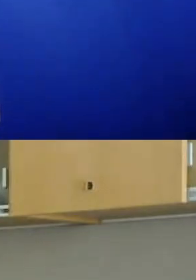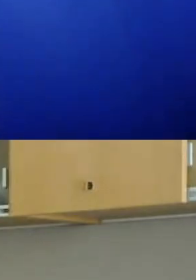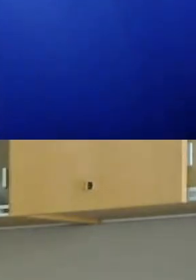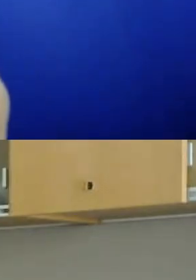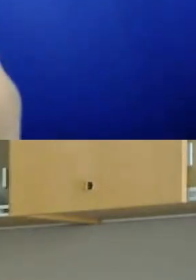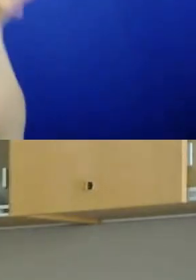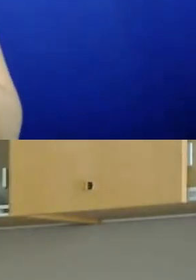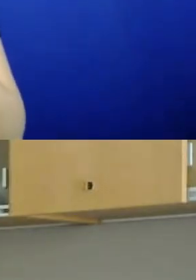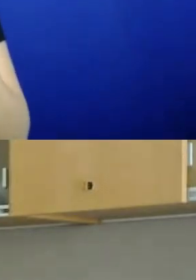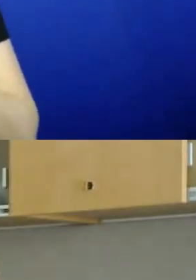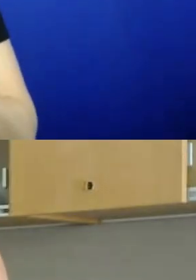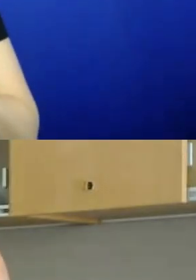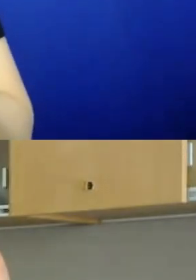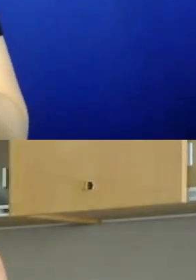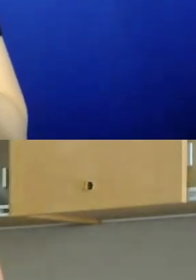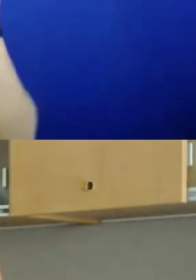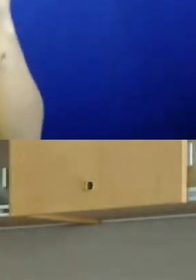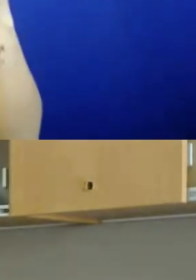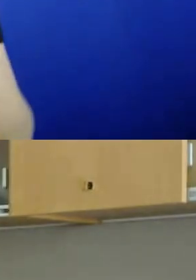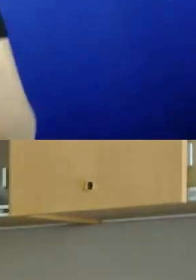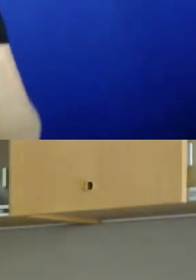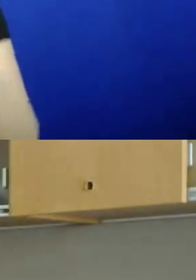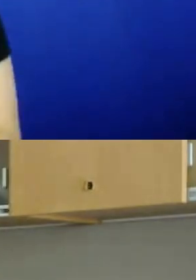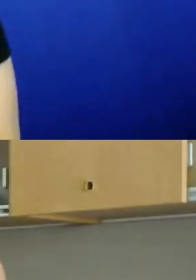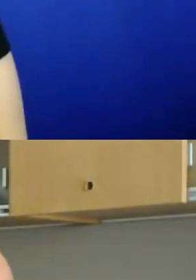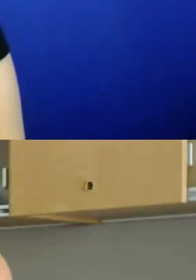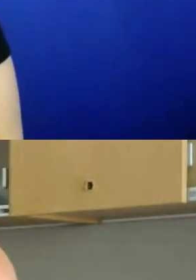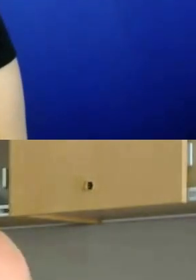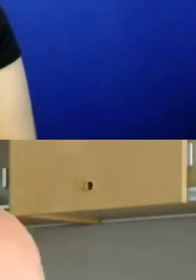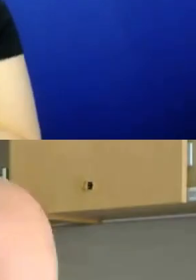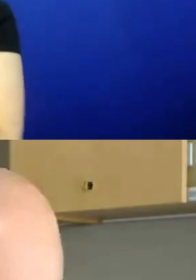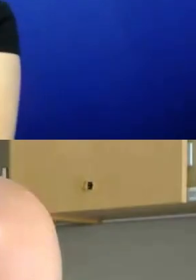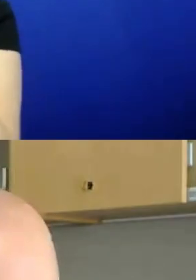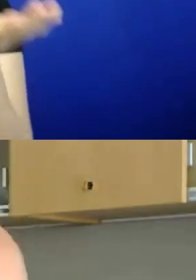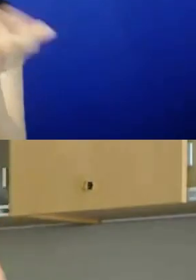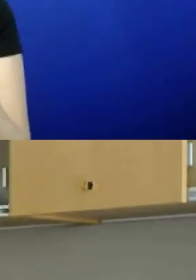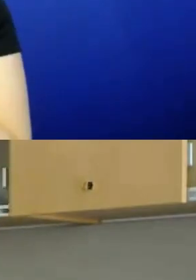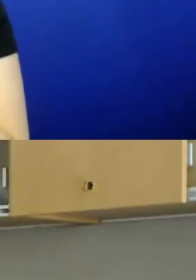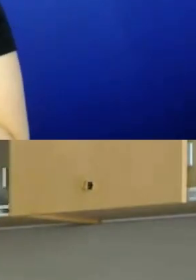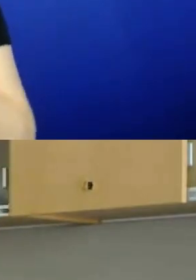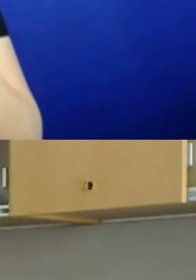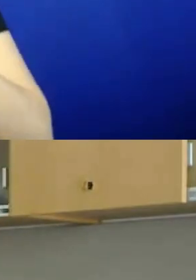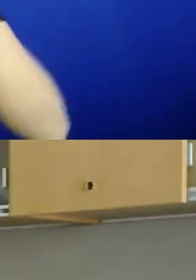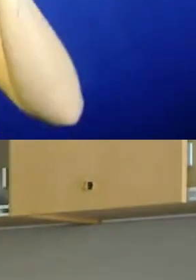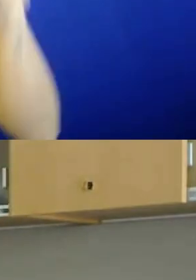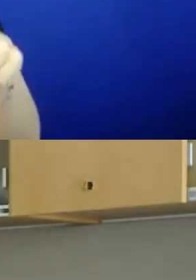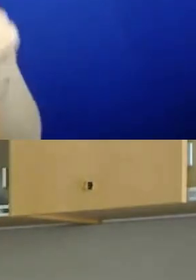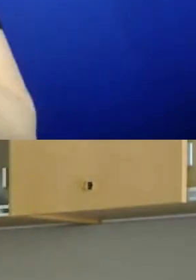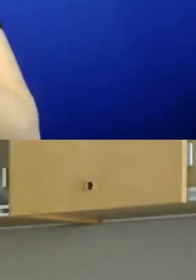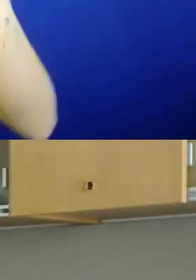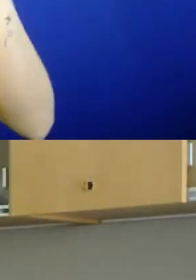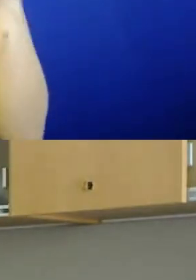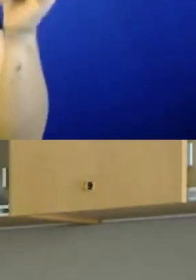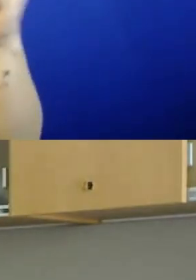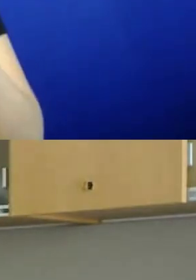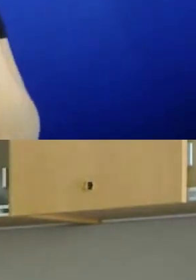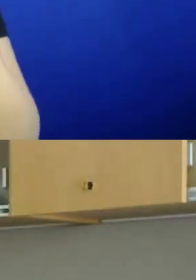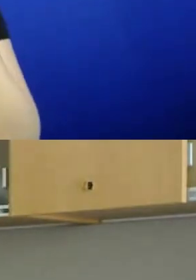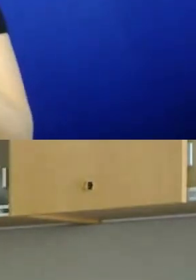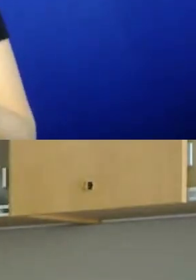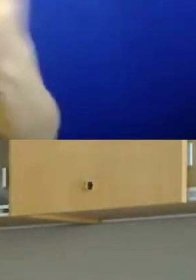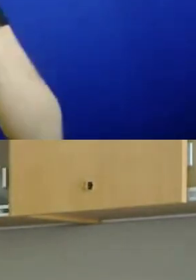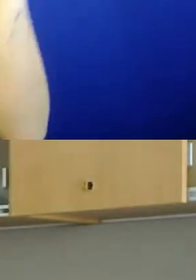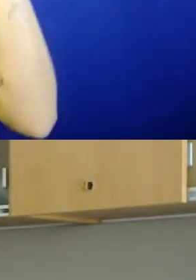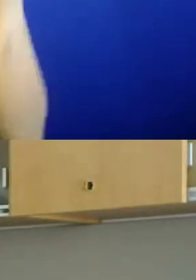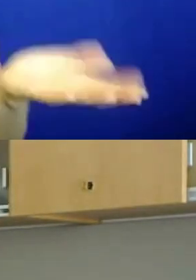that medicated area. All right. So we're going to wrap it up. We're at 1 o'clock, but I want to thank both of our